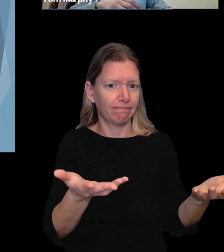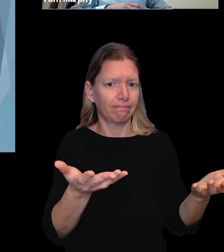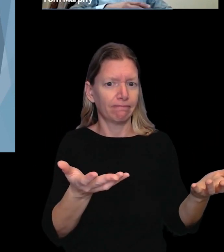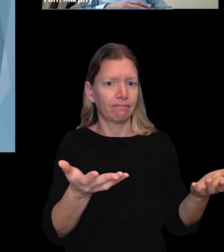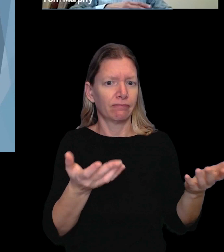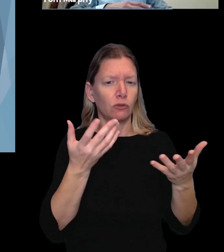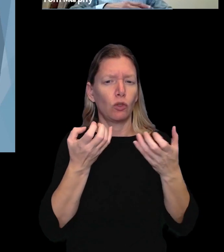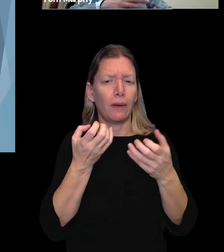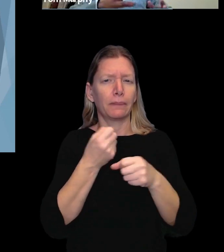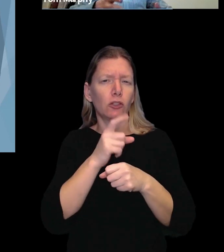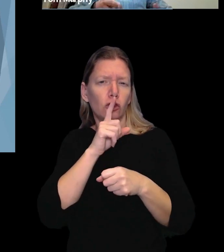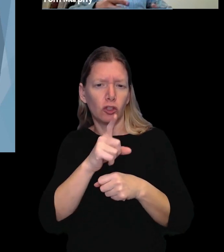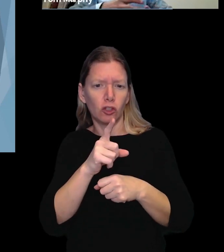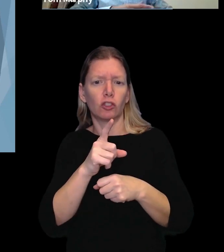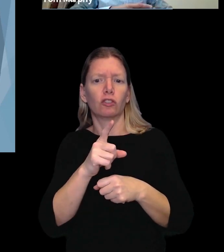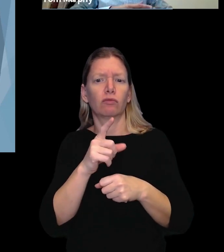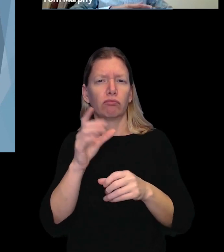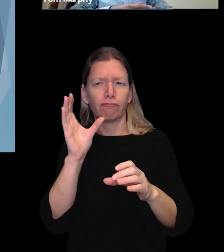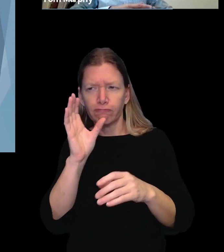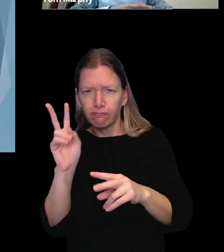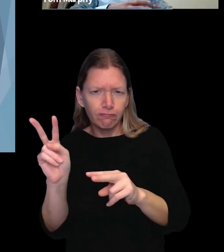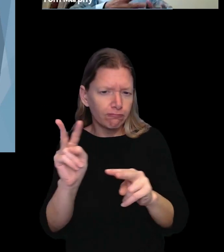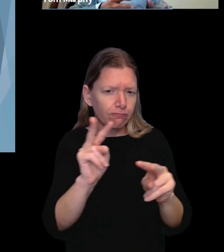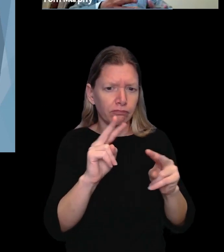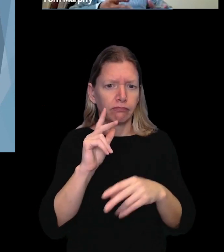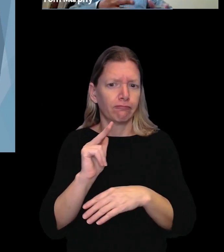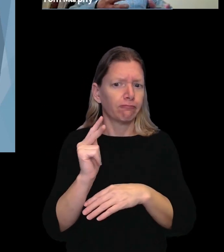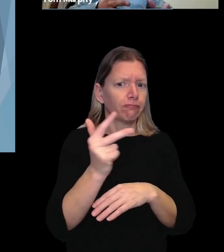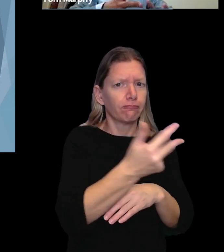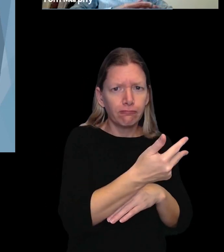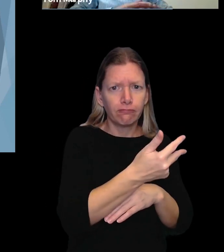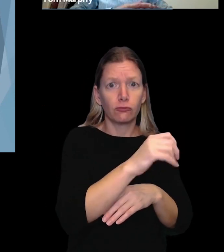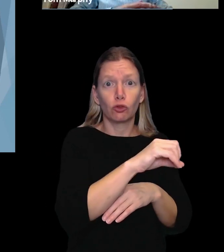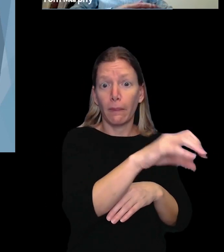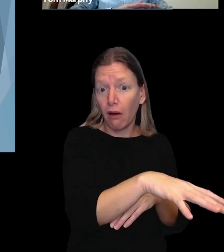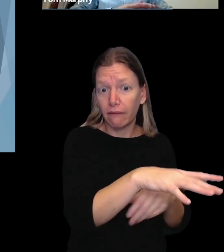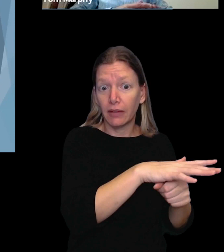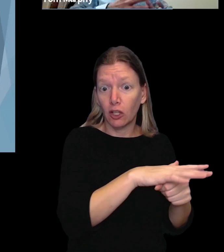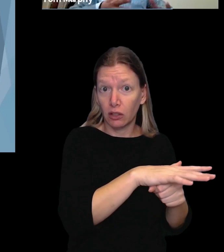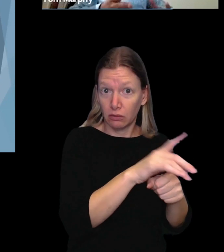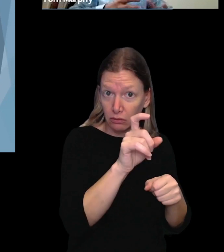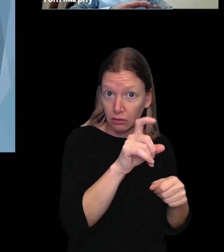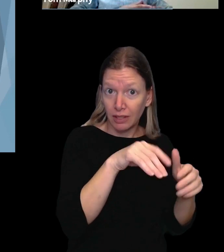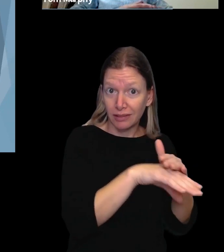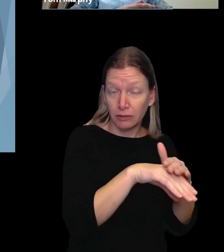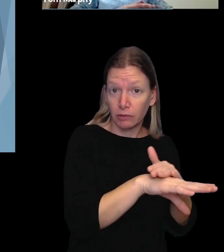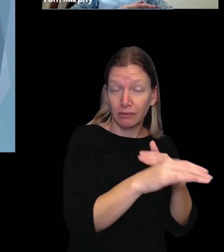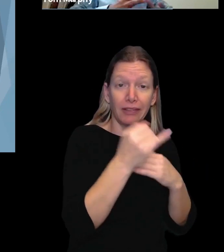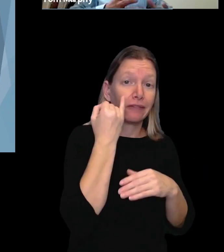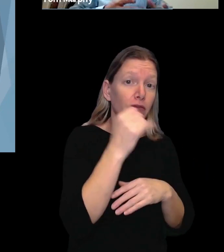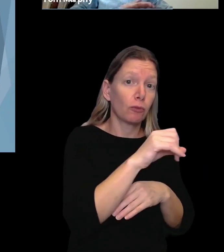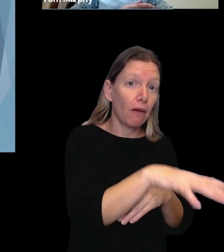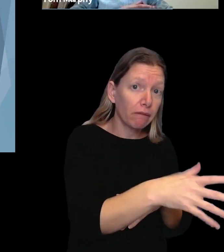location, you'll want to look for whether or not the drop-off area for